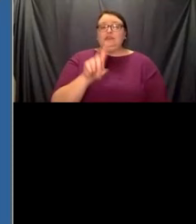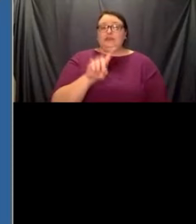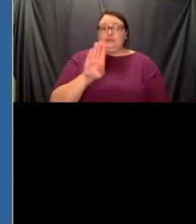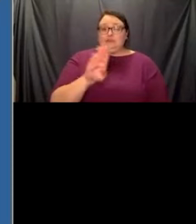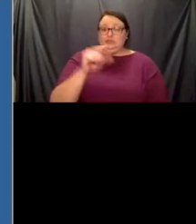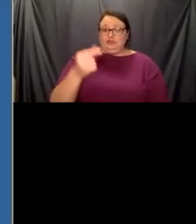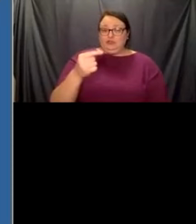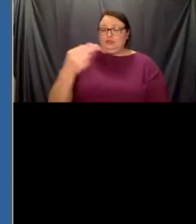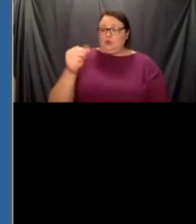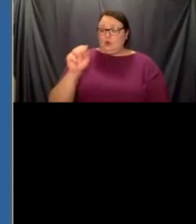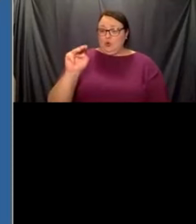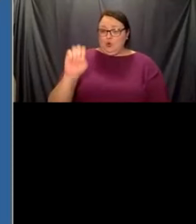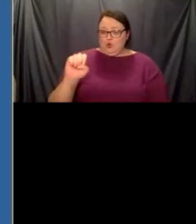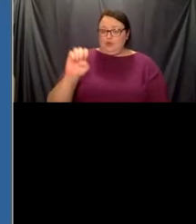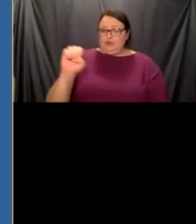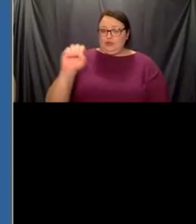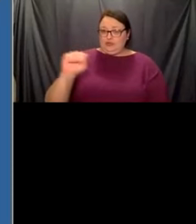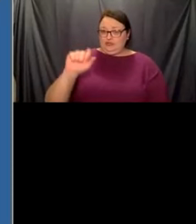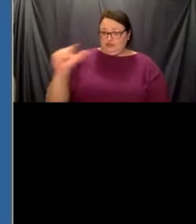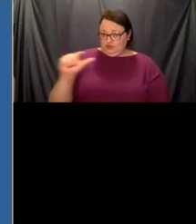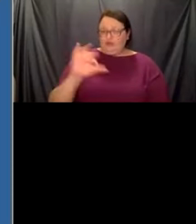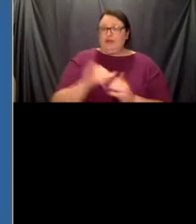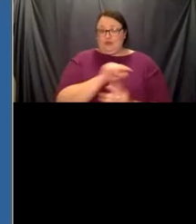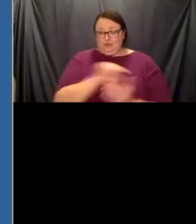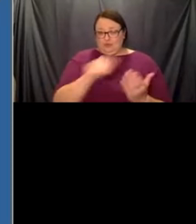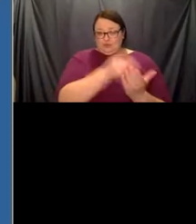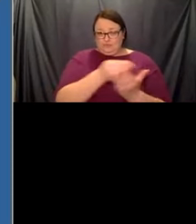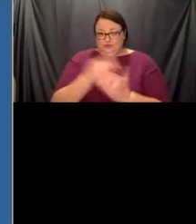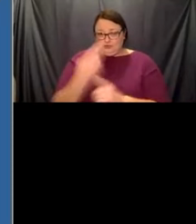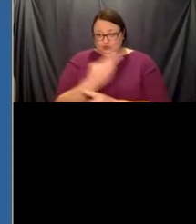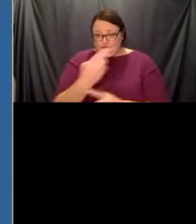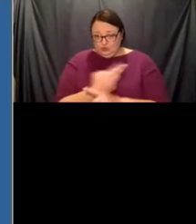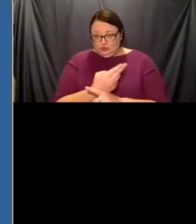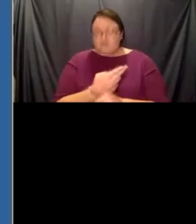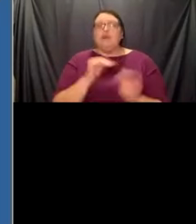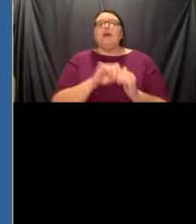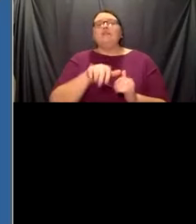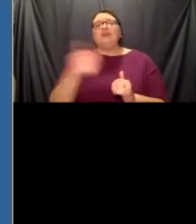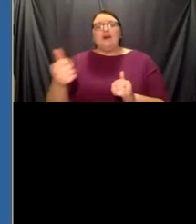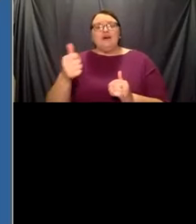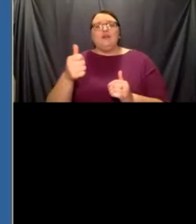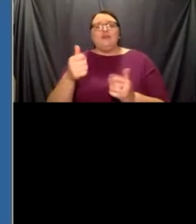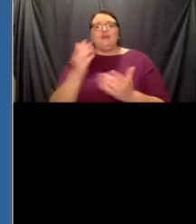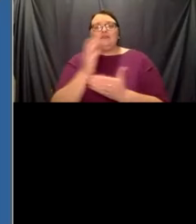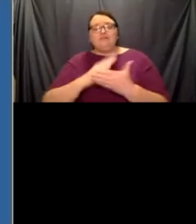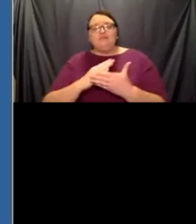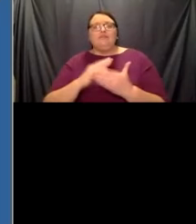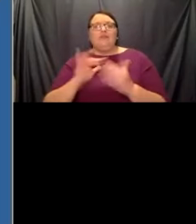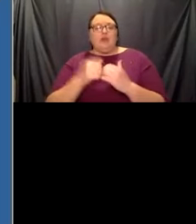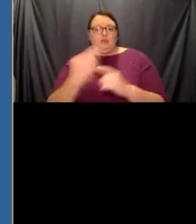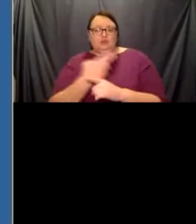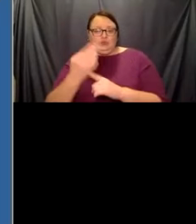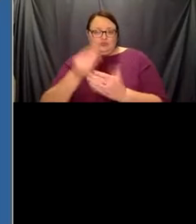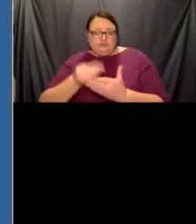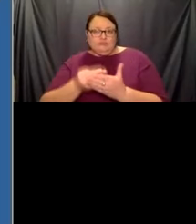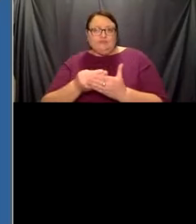al HUD el 15 de marzo de cada año. Such as the lead hazard remediation program and how